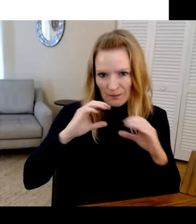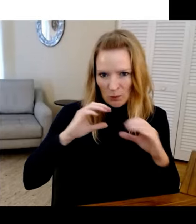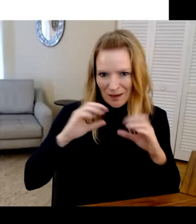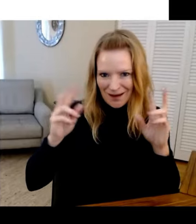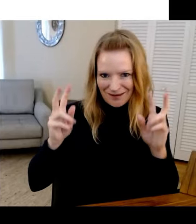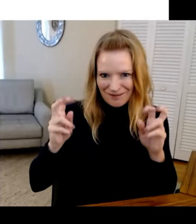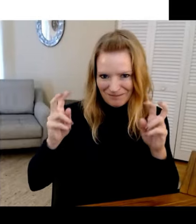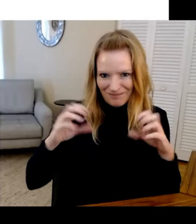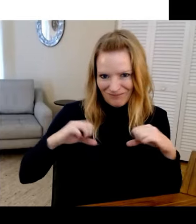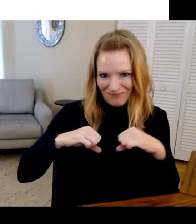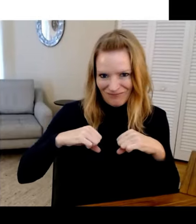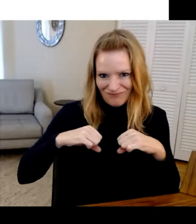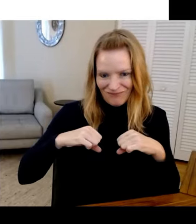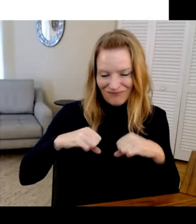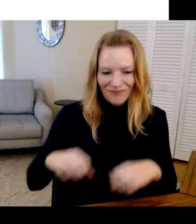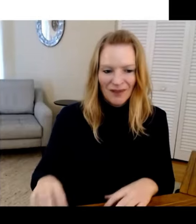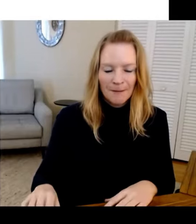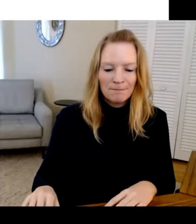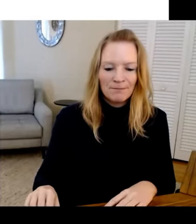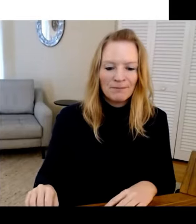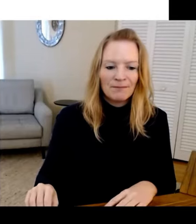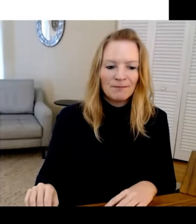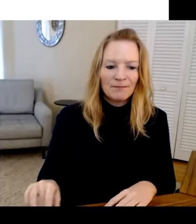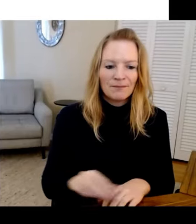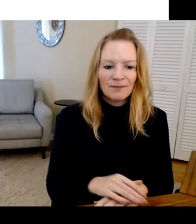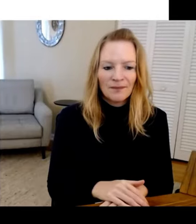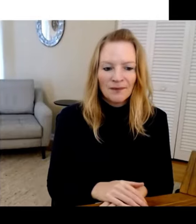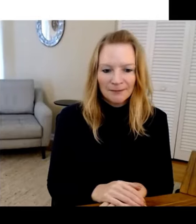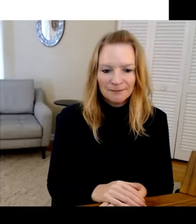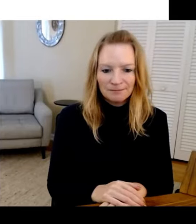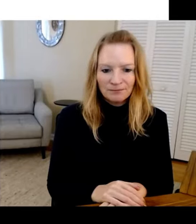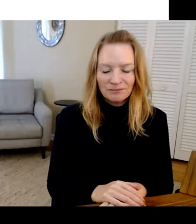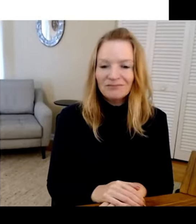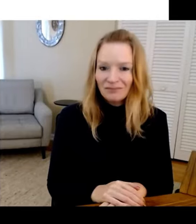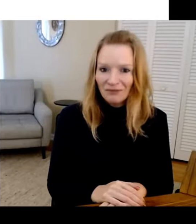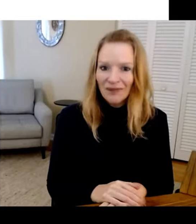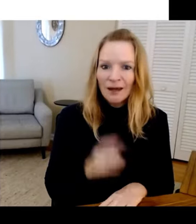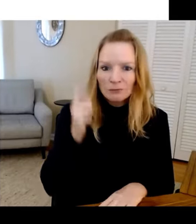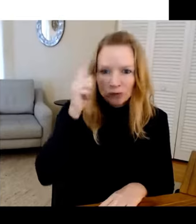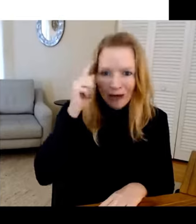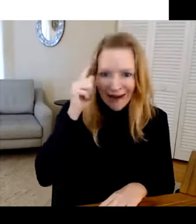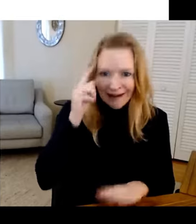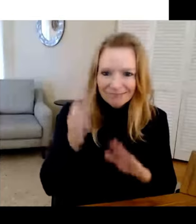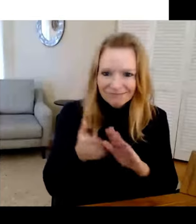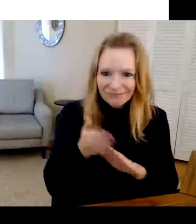time, and how 2 different cells communicate, how cells communicate in 2 different ways.